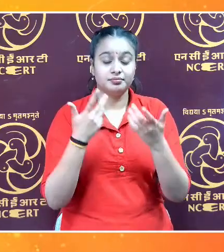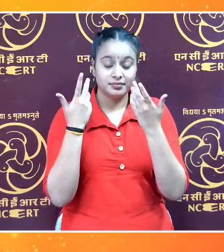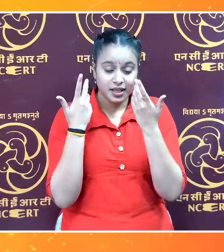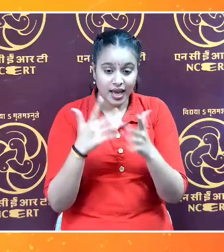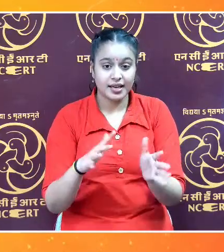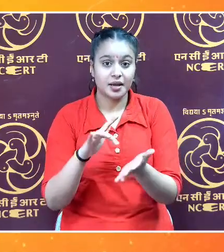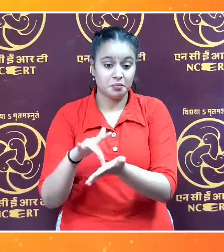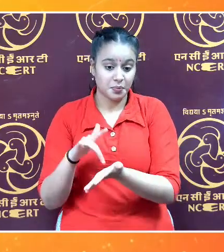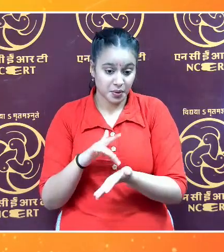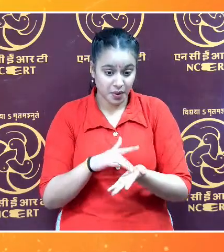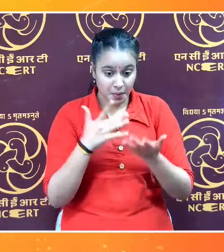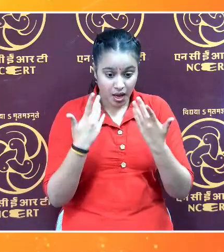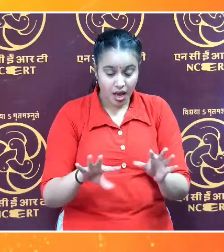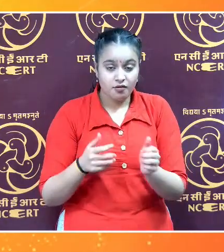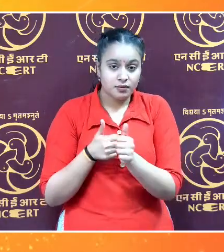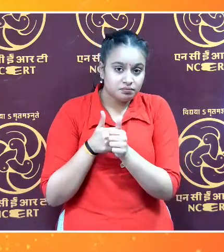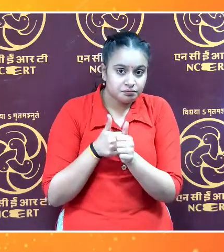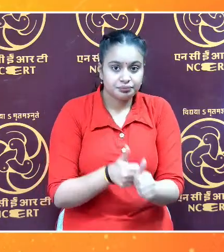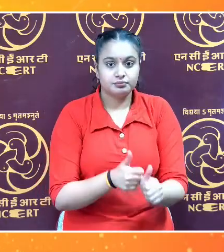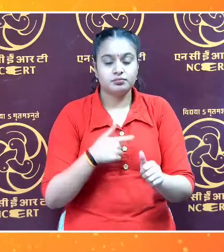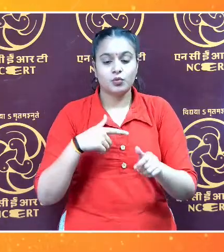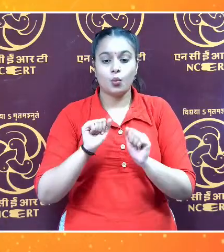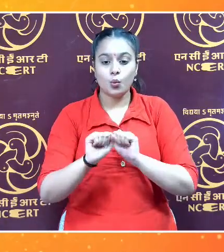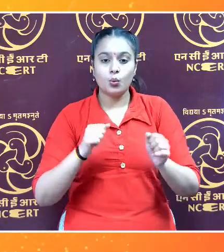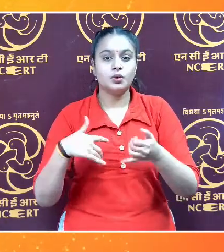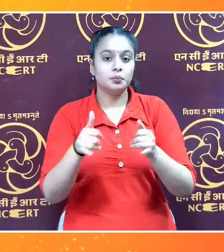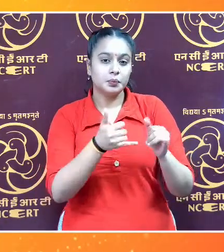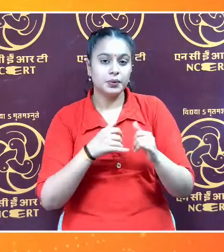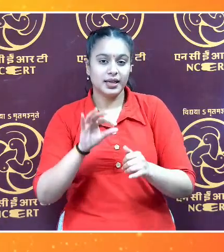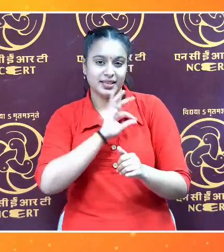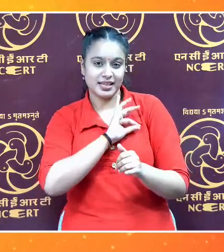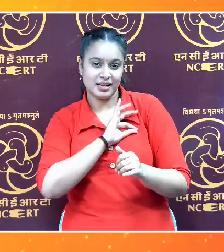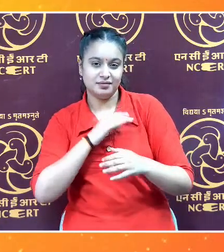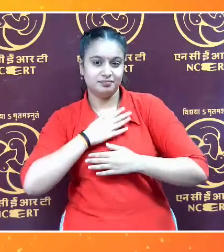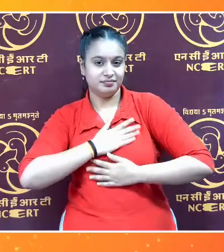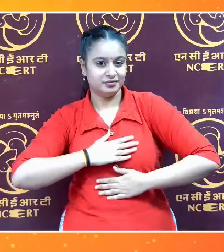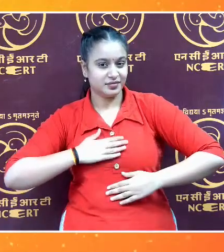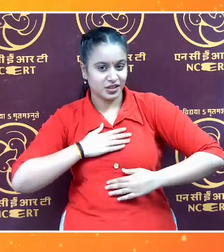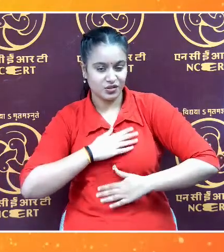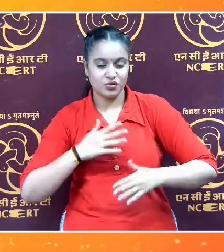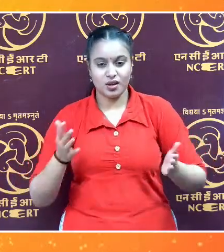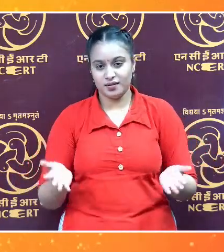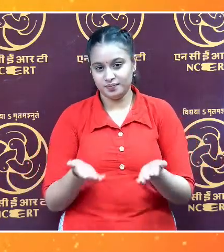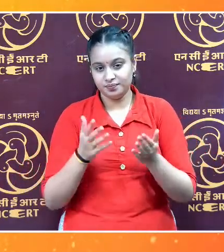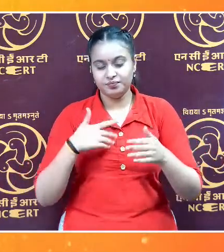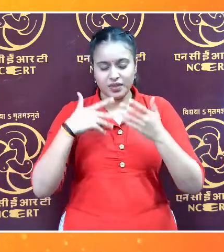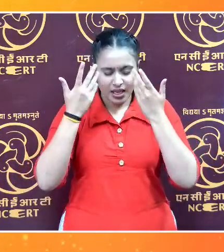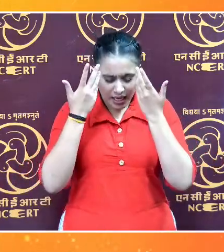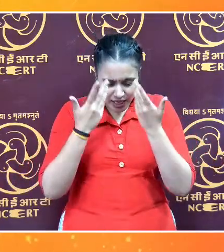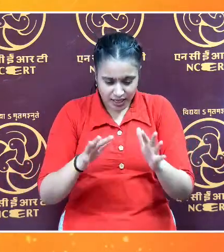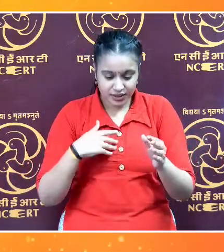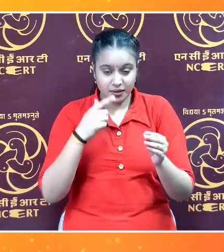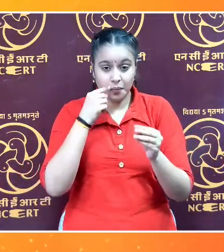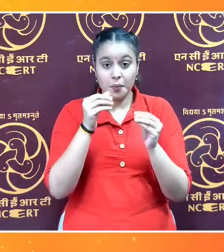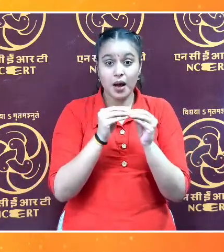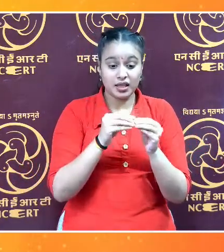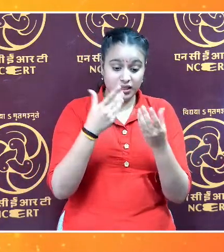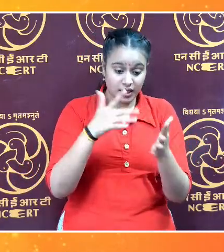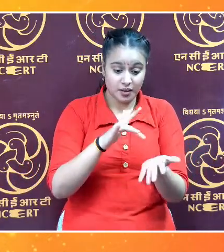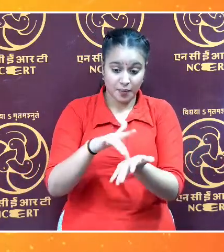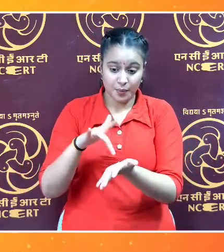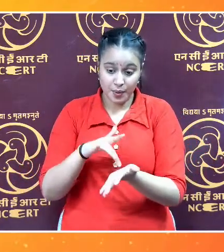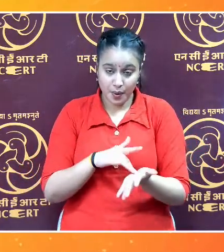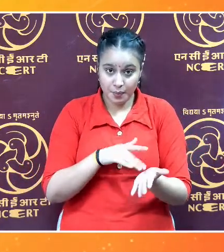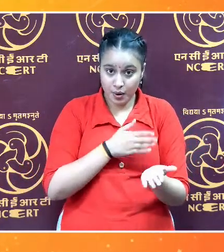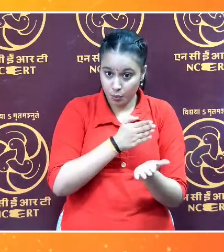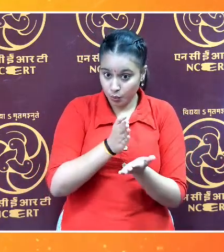They played their favorite games together. As you can see, they are having fun. Yes. So wherever Badal would go, Moti would follow